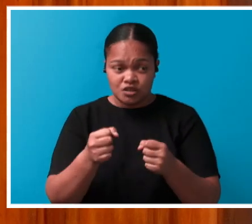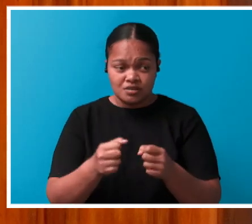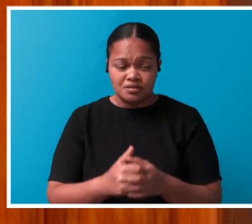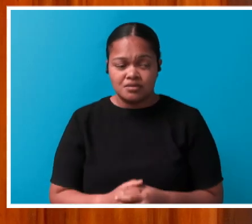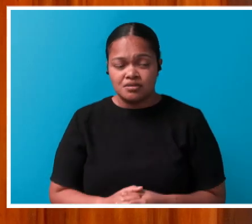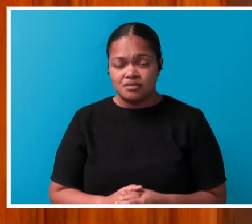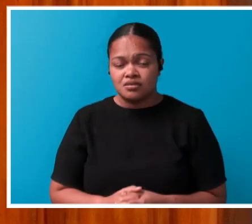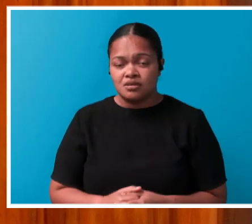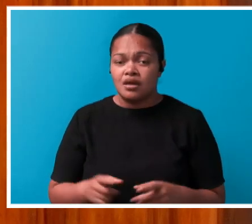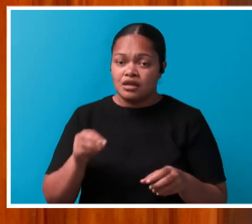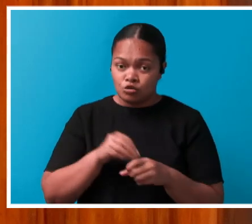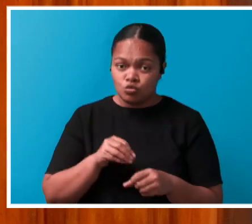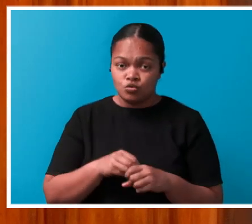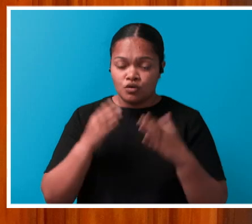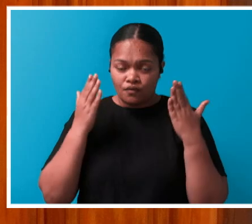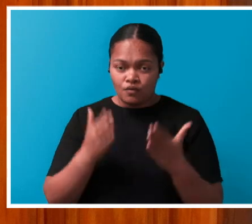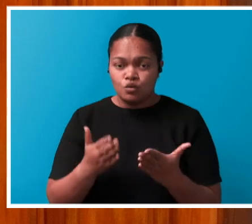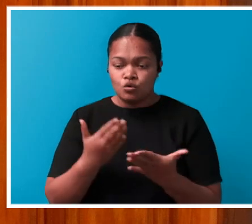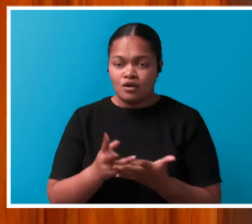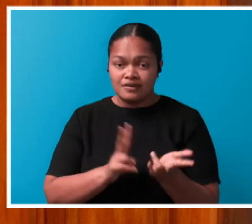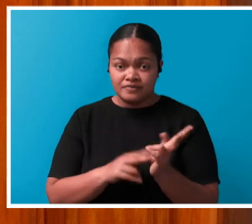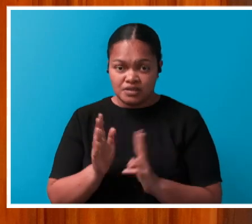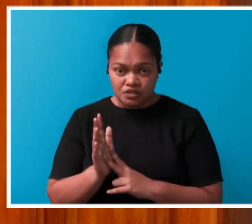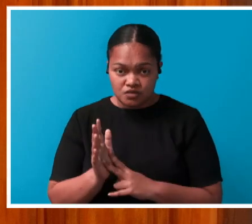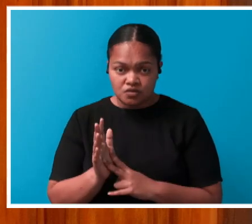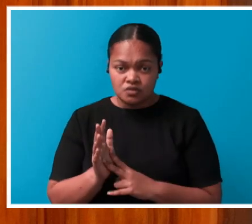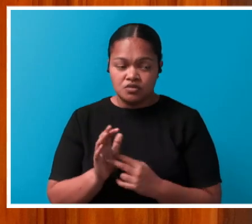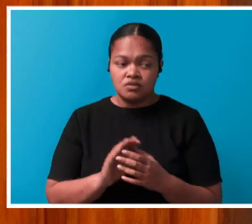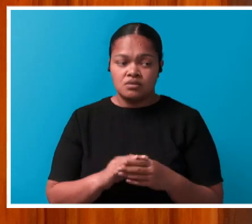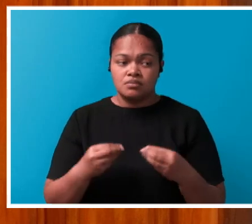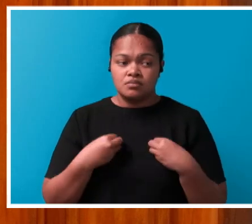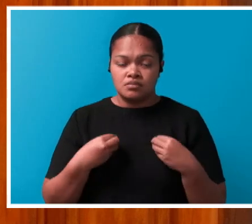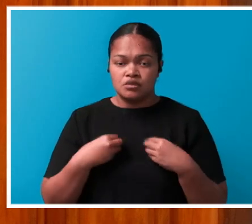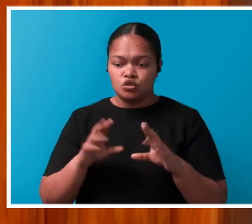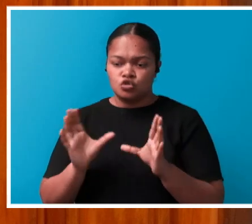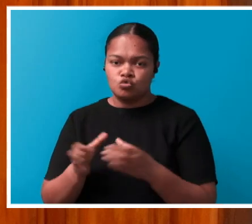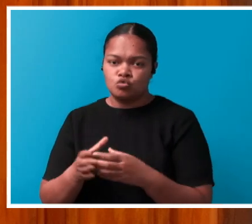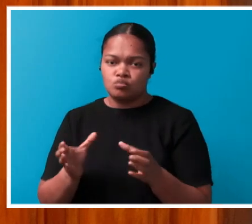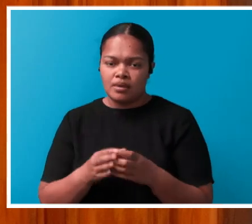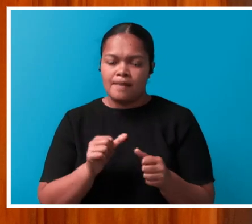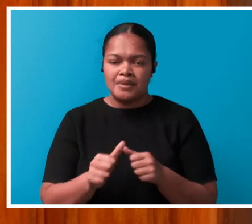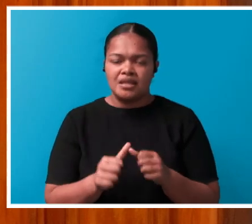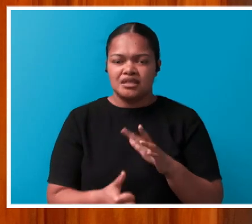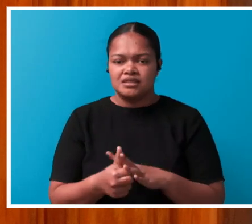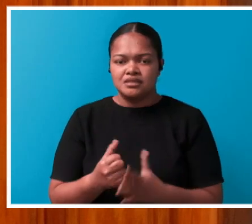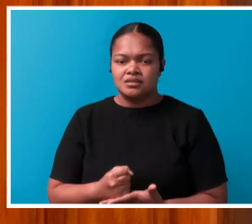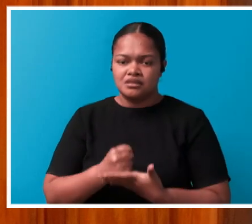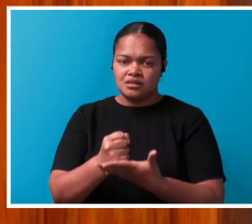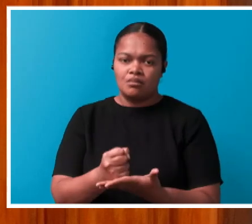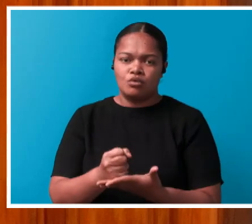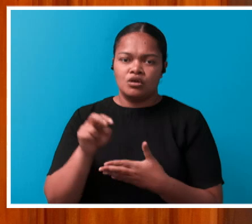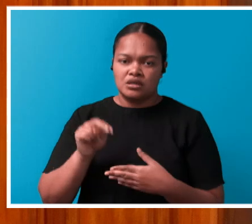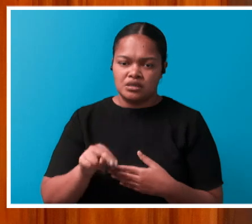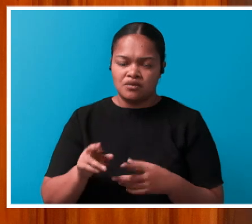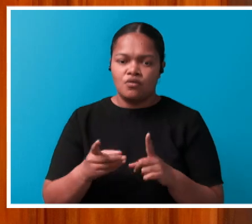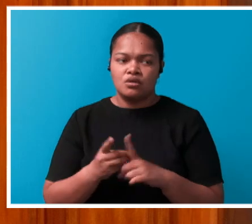a strategy includes focusing on villages, establishing units to better access support needed to further